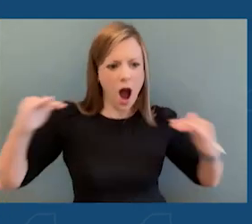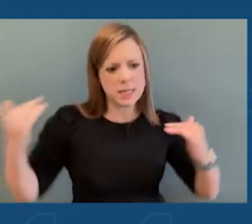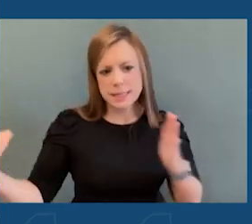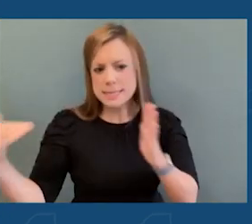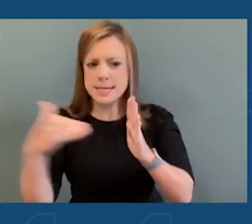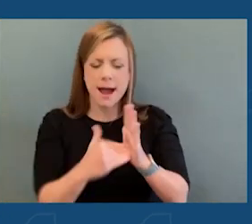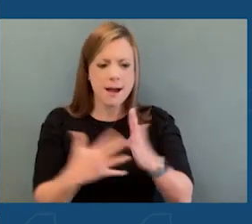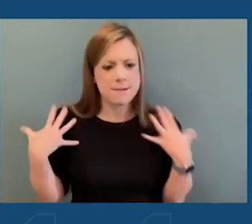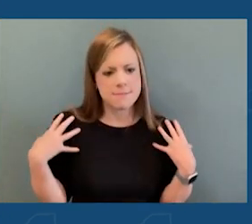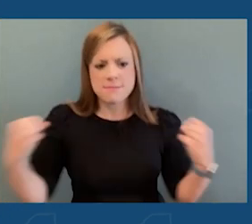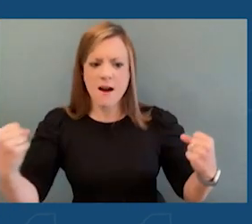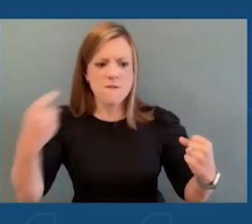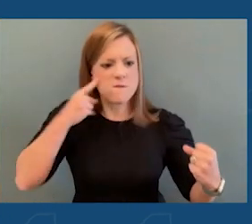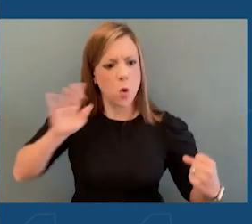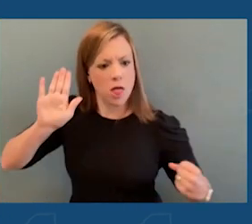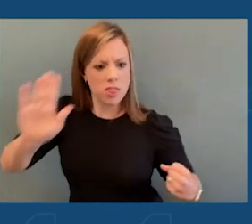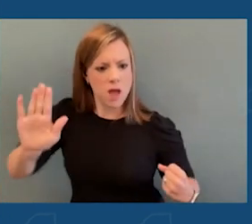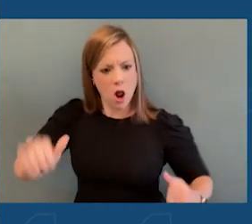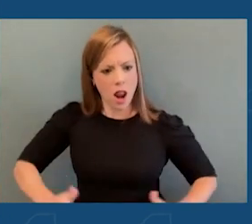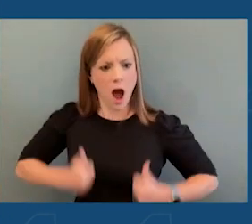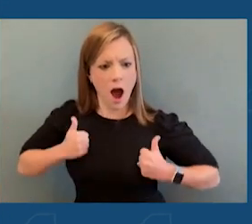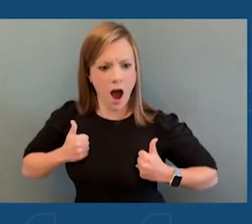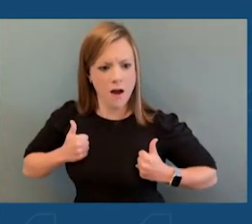their lives.